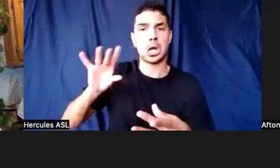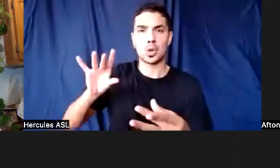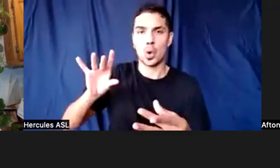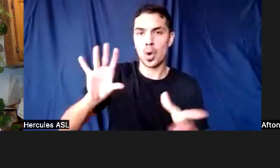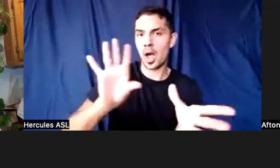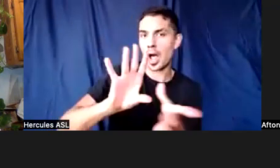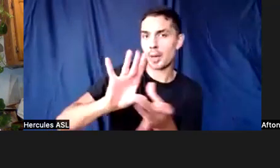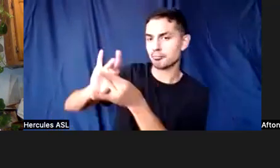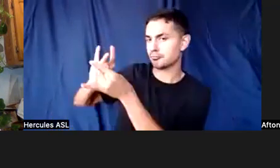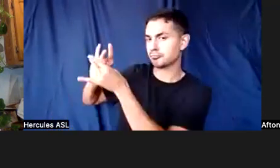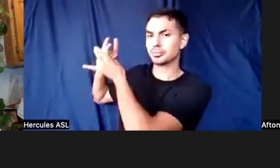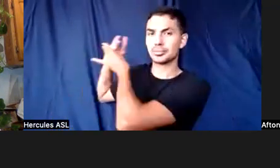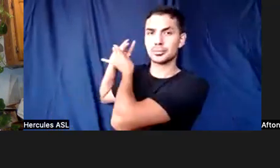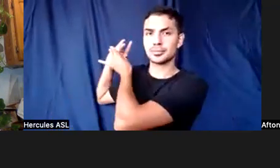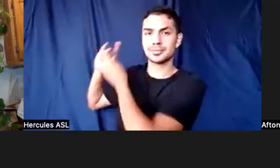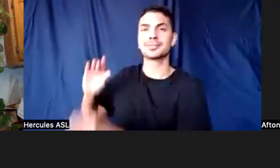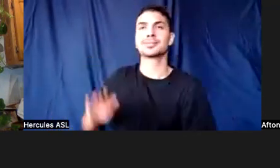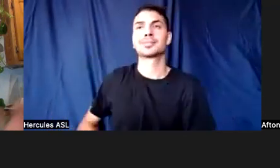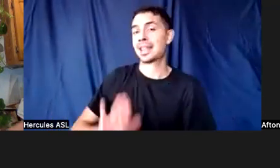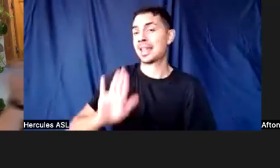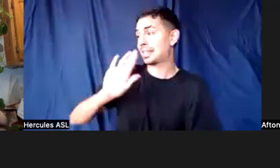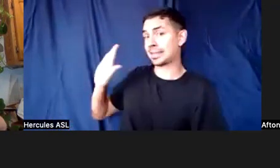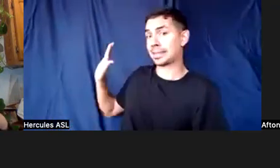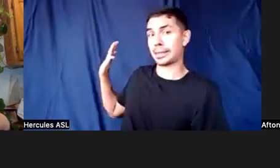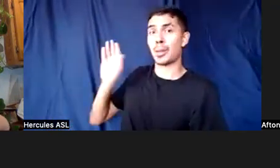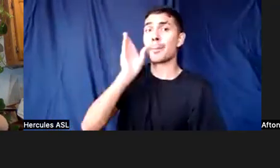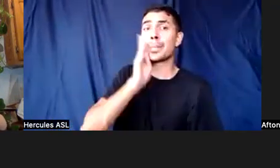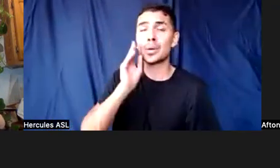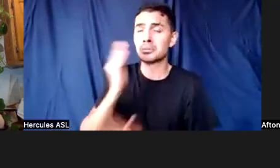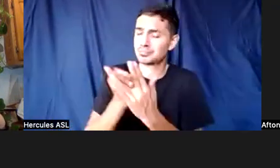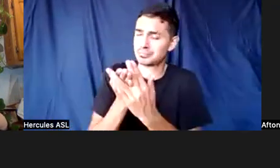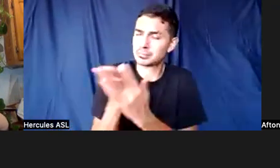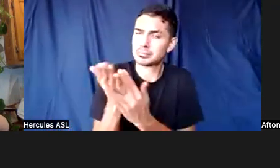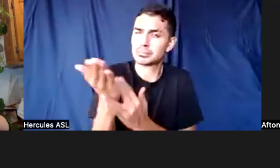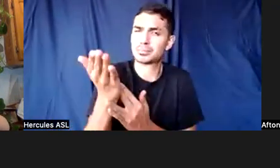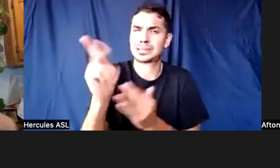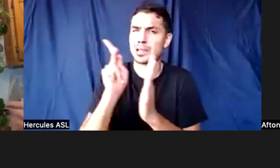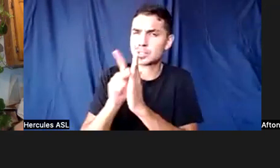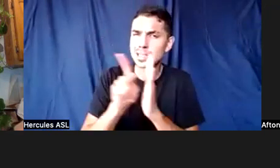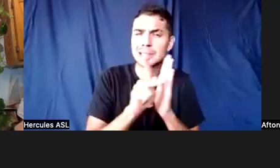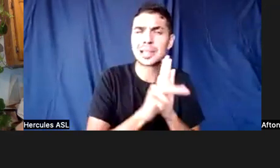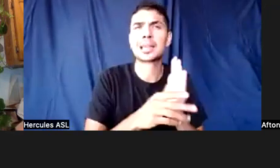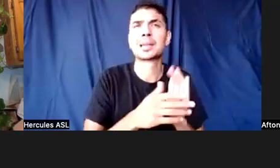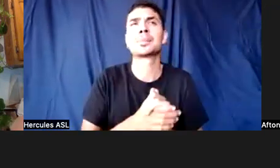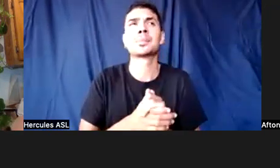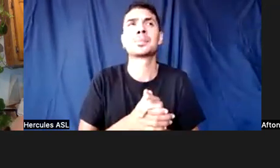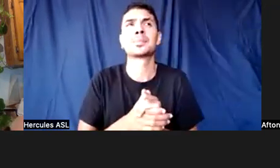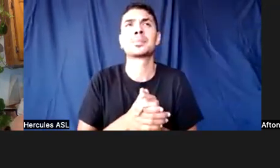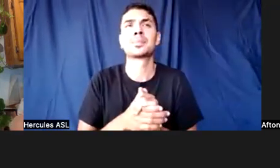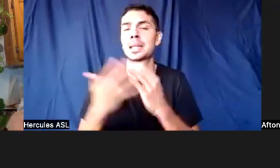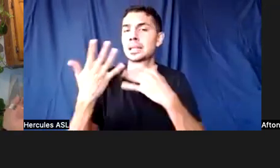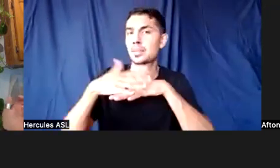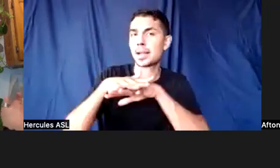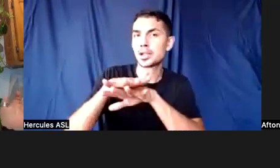or assimilation policies, that genocide, that lives in us today. And so sometimes our anger can